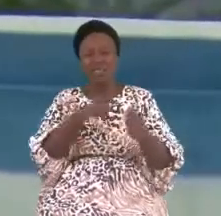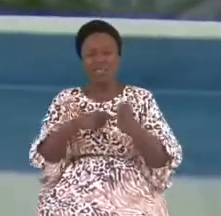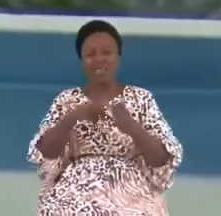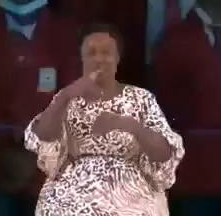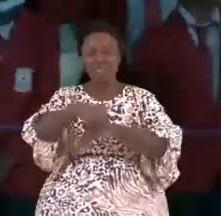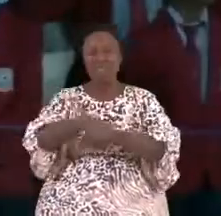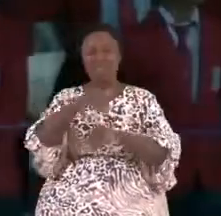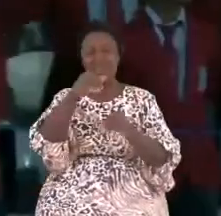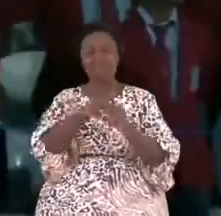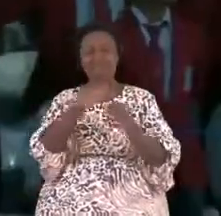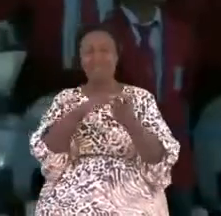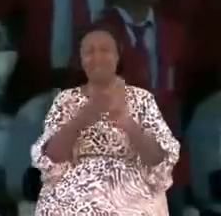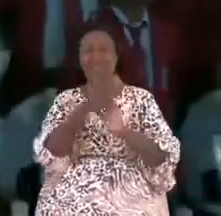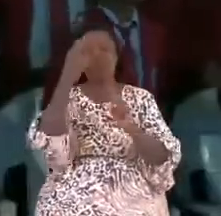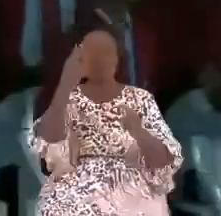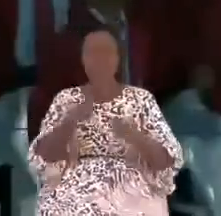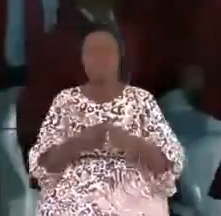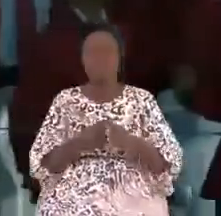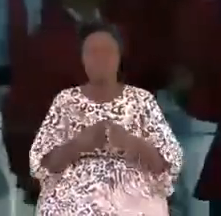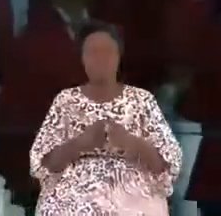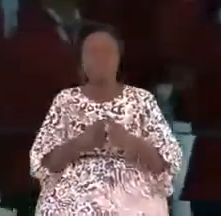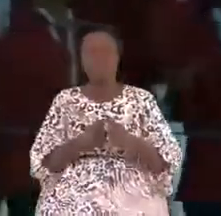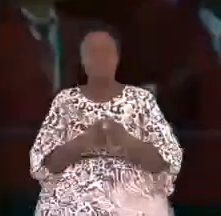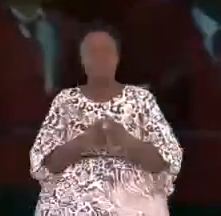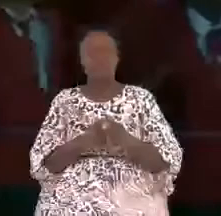in jesus name